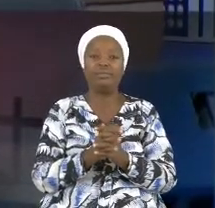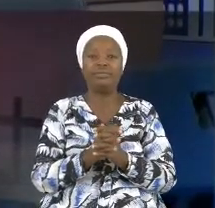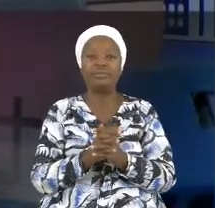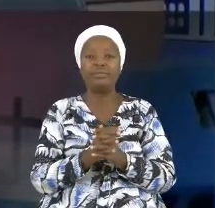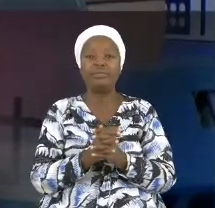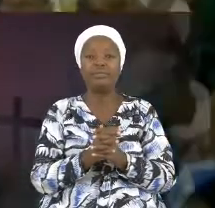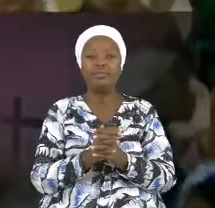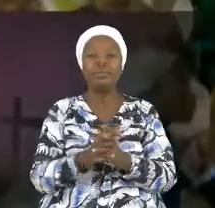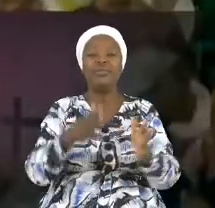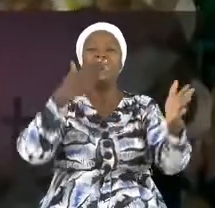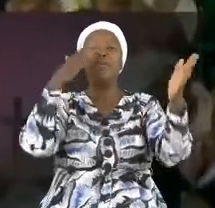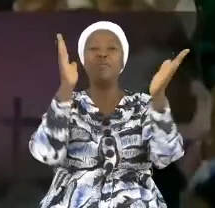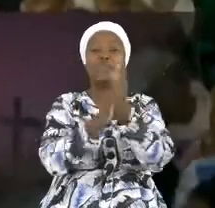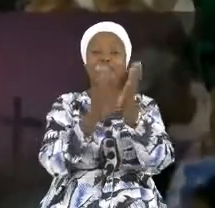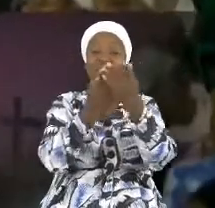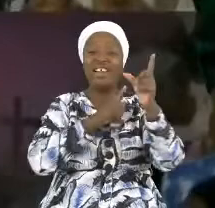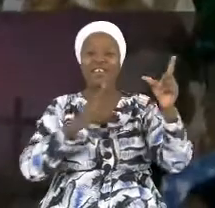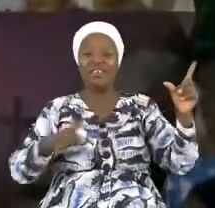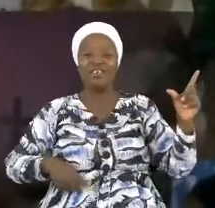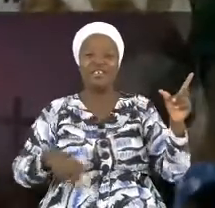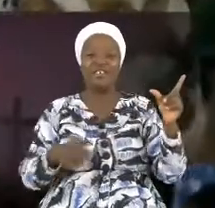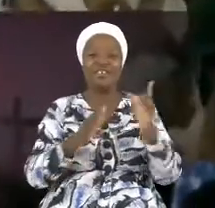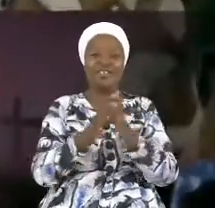Praise the Lord.